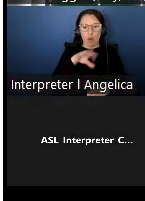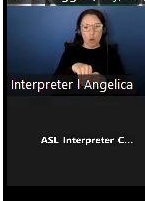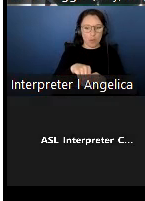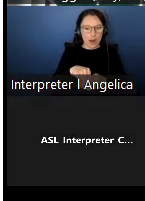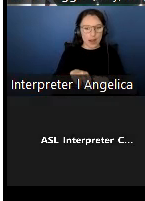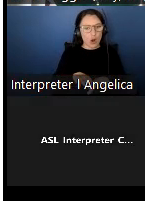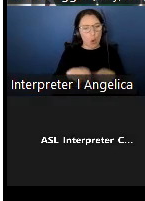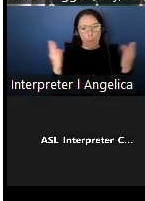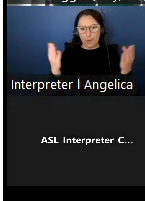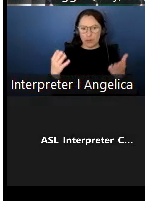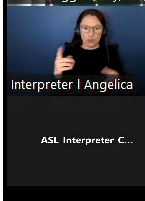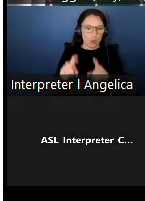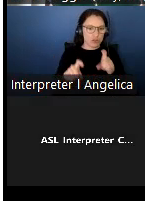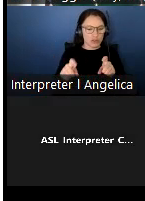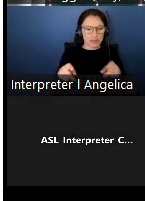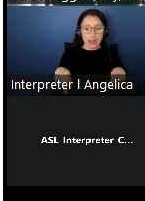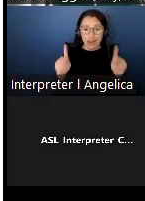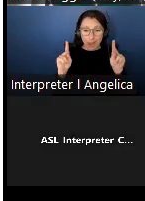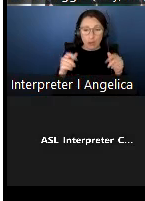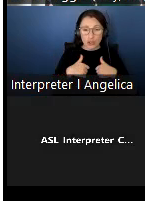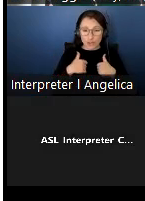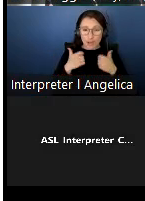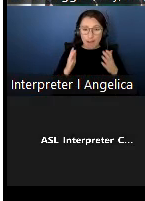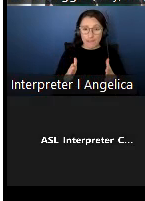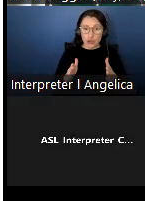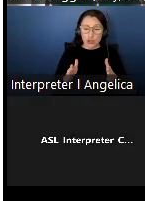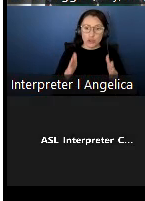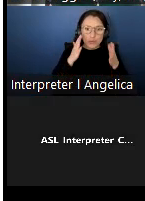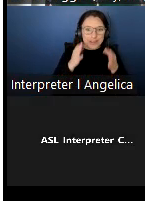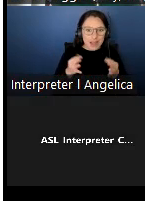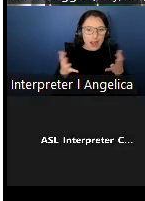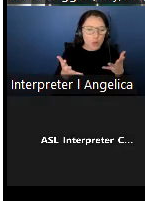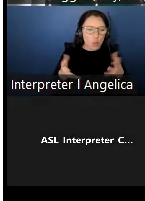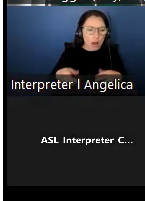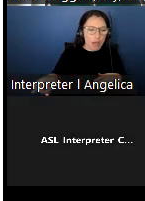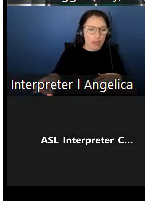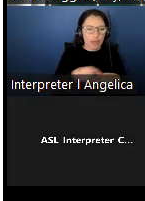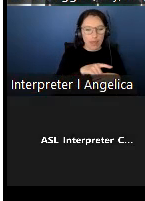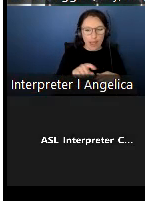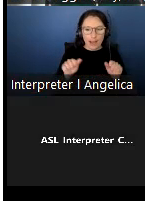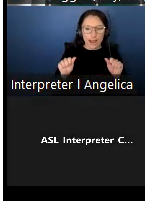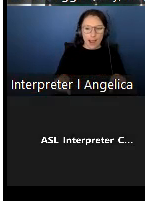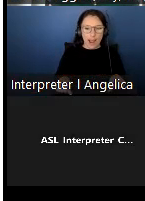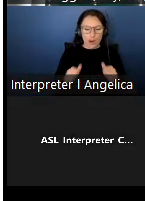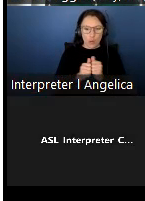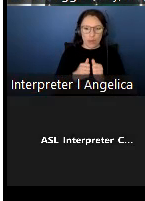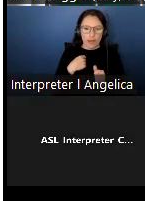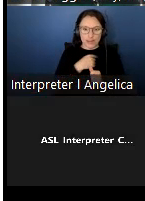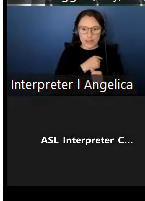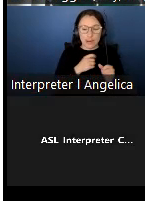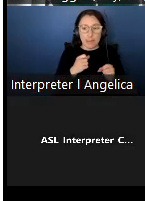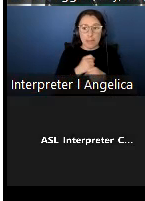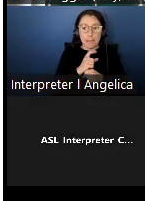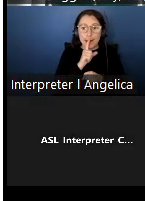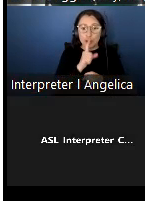just kind of allowing survivors to choose what they share with us, and make sure to center questions around